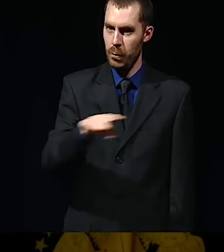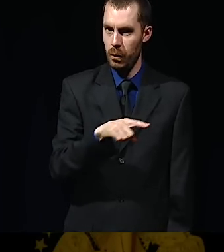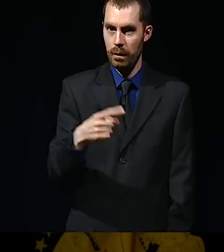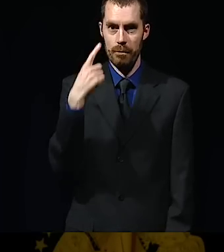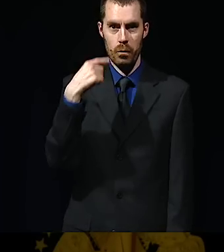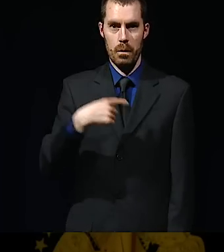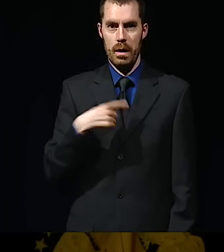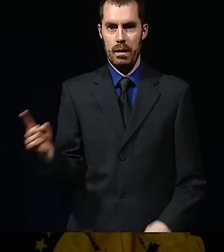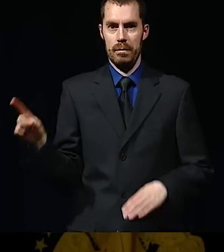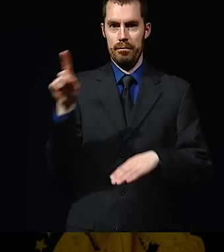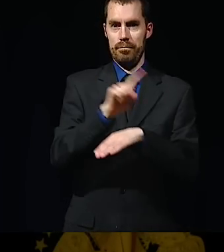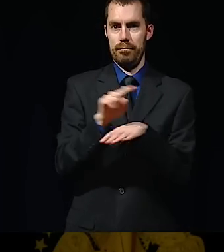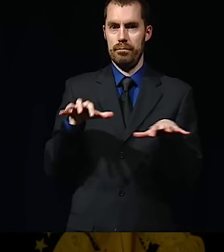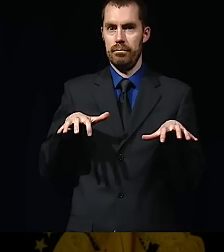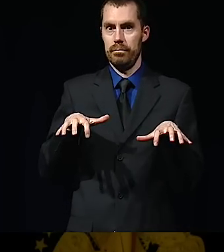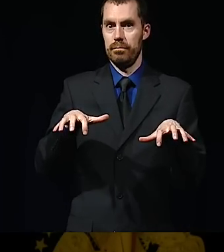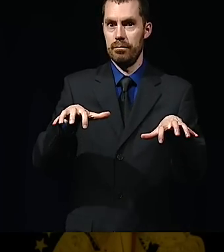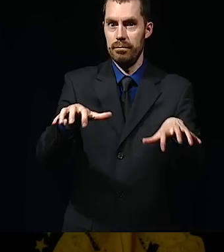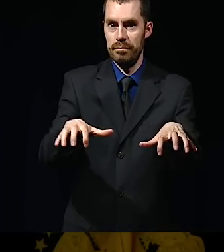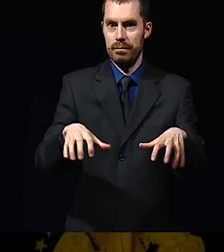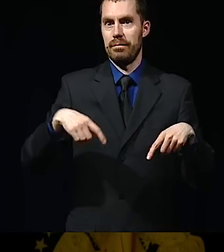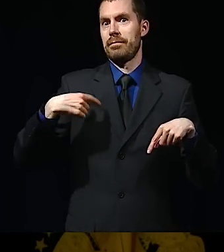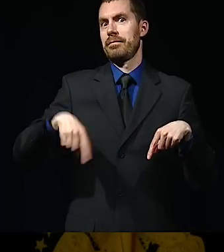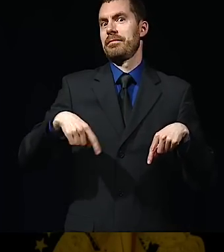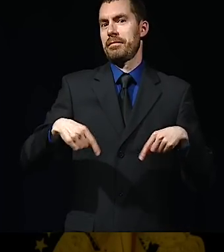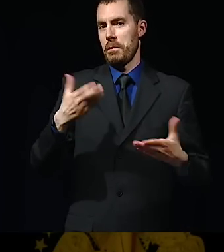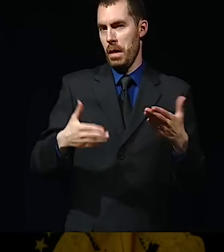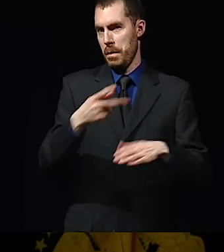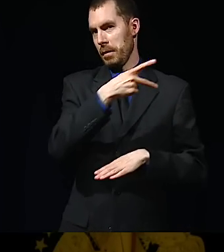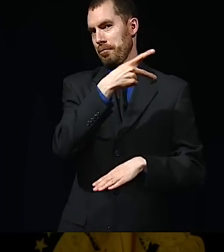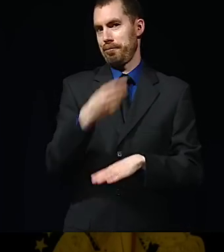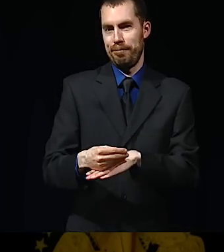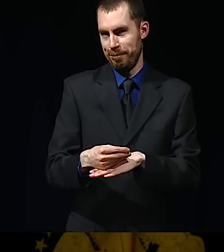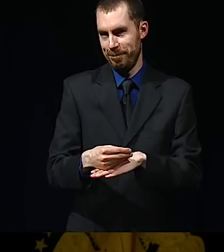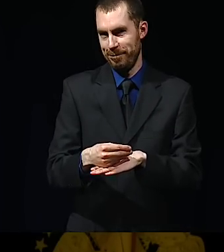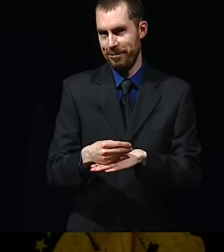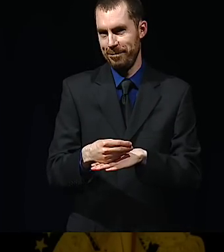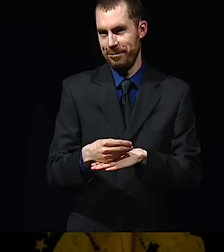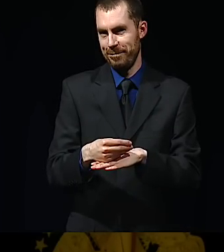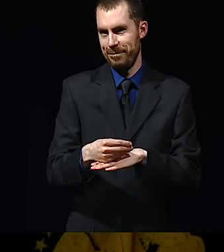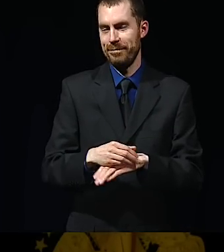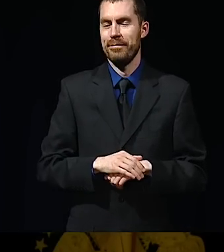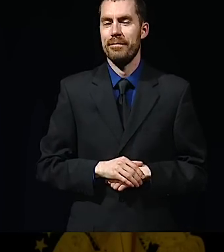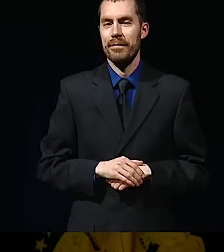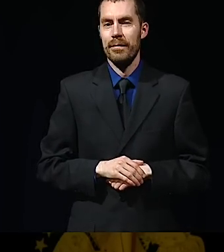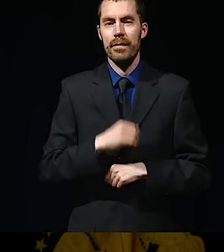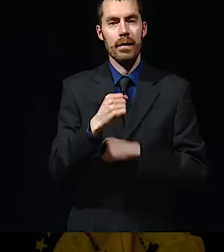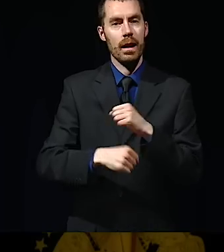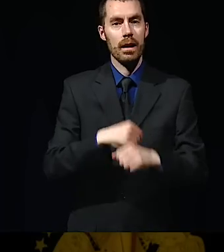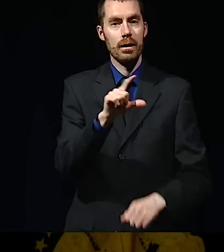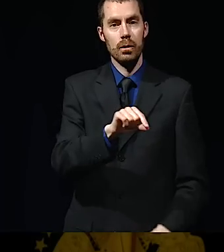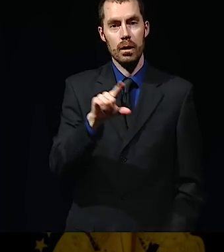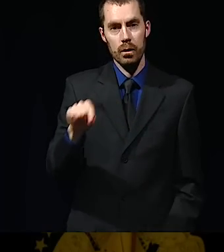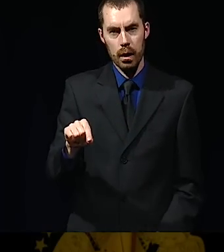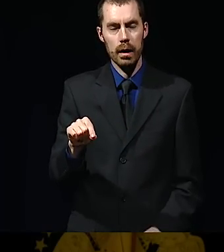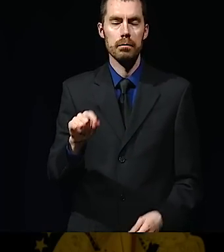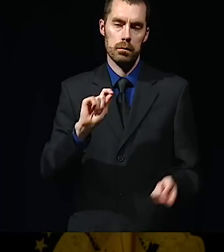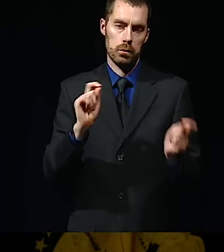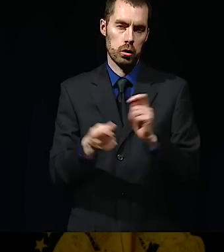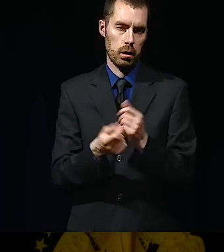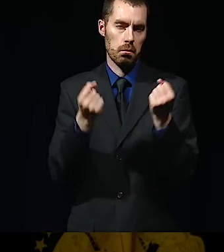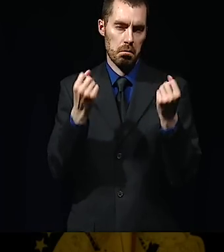because giving this speech in person might have led me to pass out from stage fright. 2020 might have changed